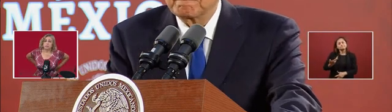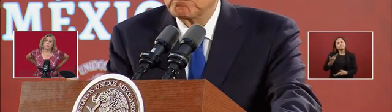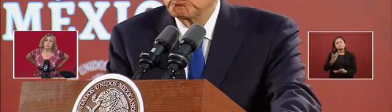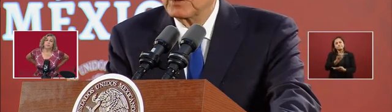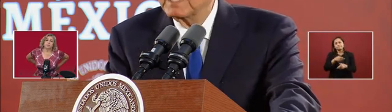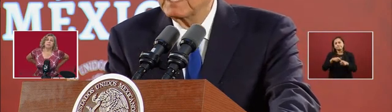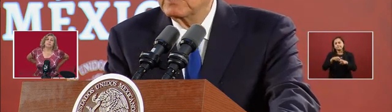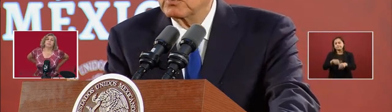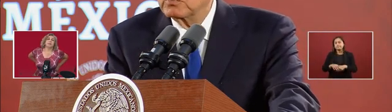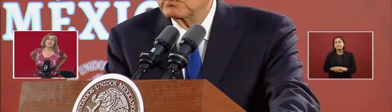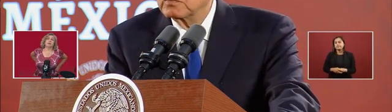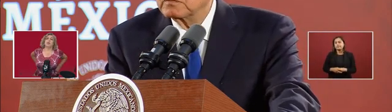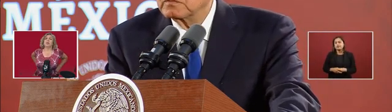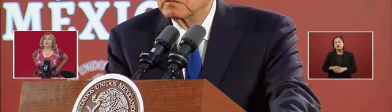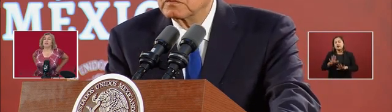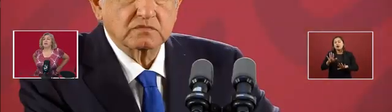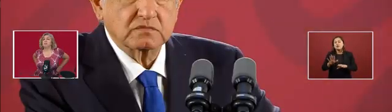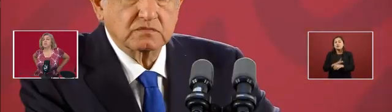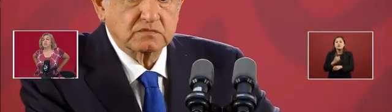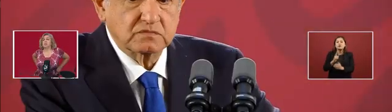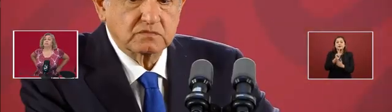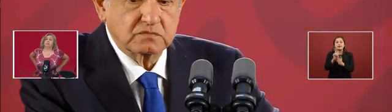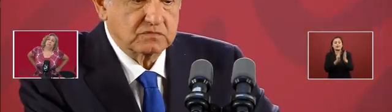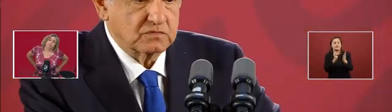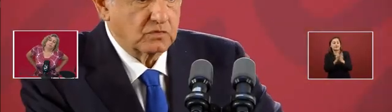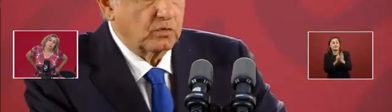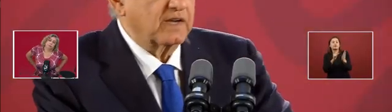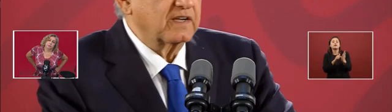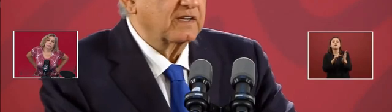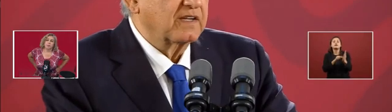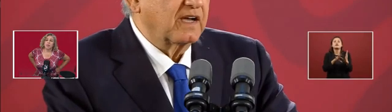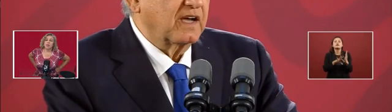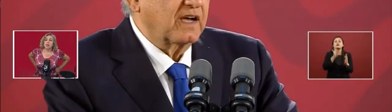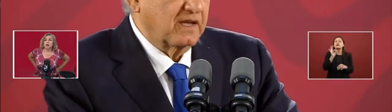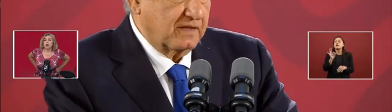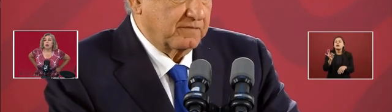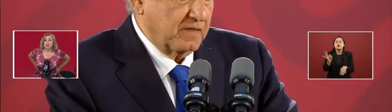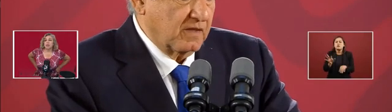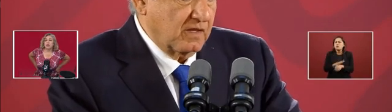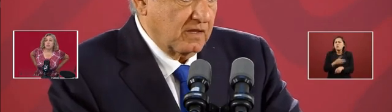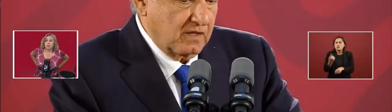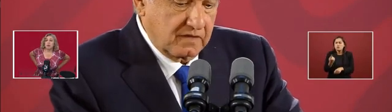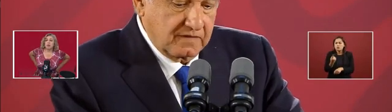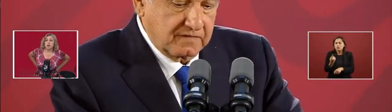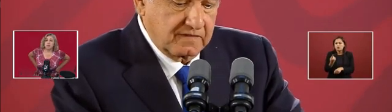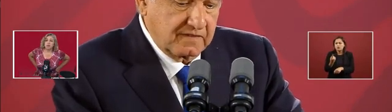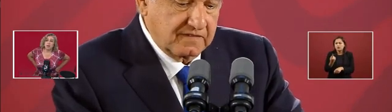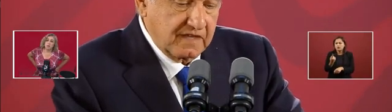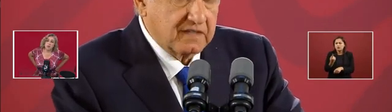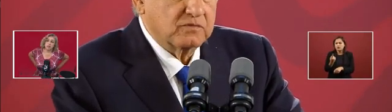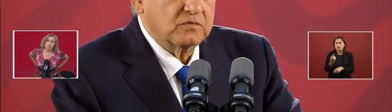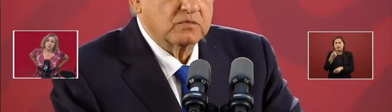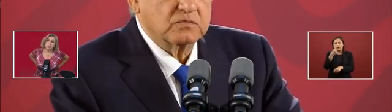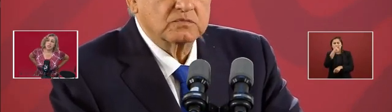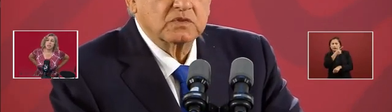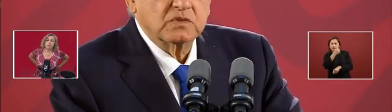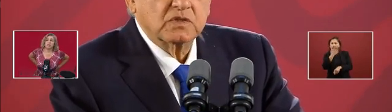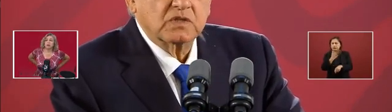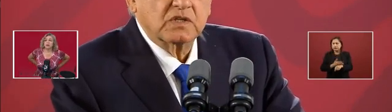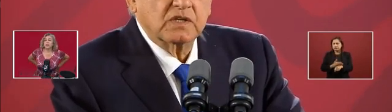be there. He'll help us también eso. also. Vamos avanzando So we're advancing en el trabajo in the work